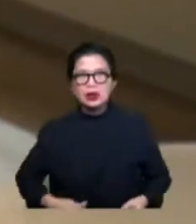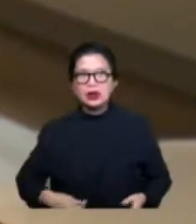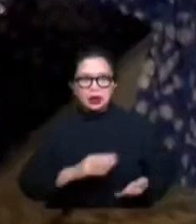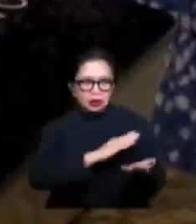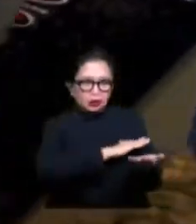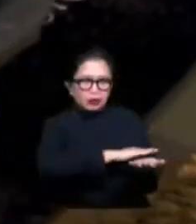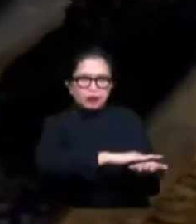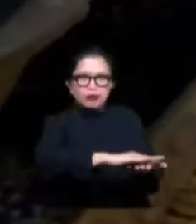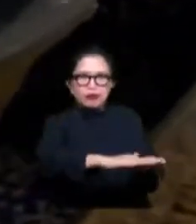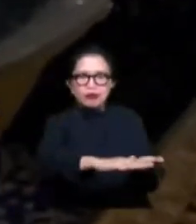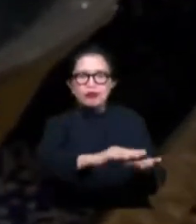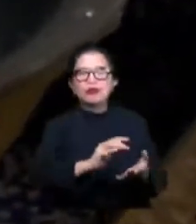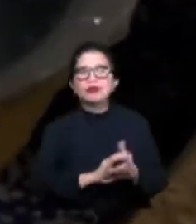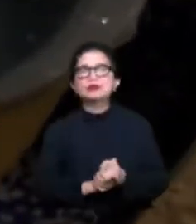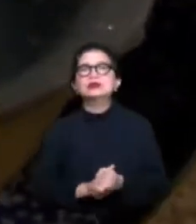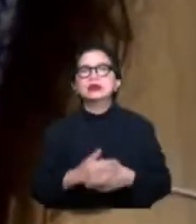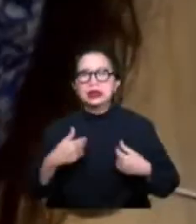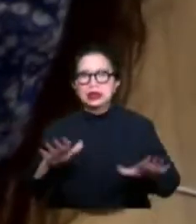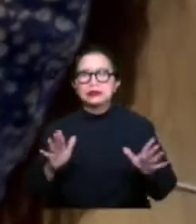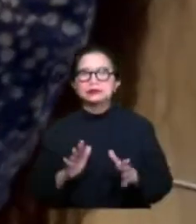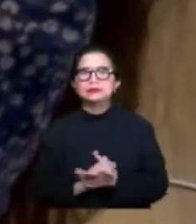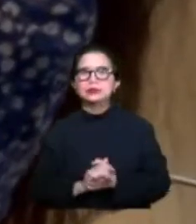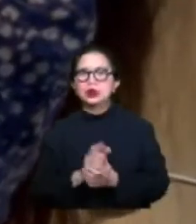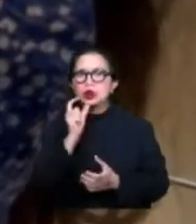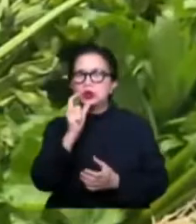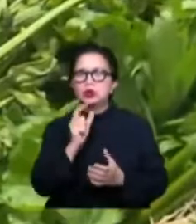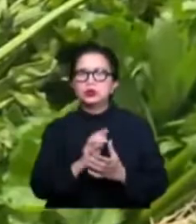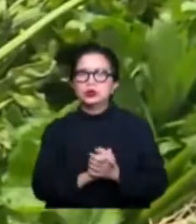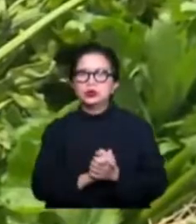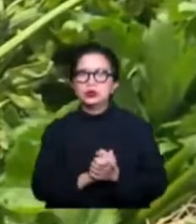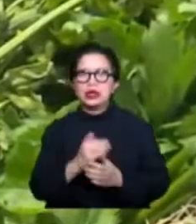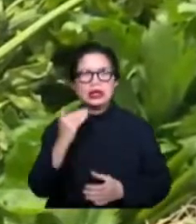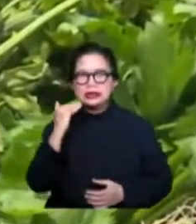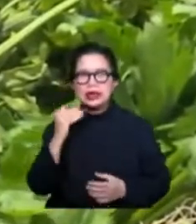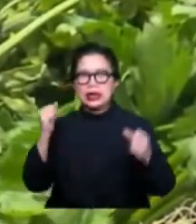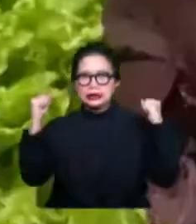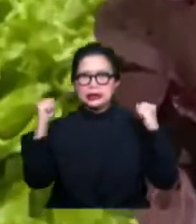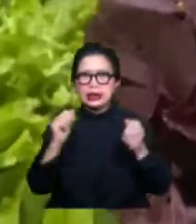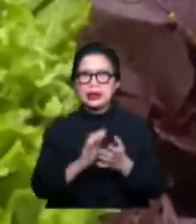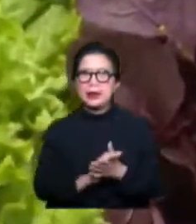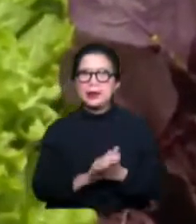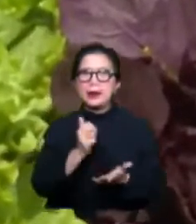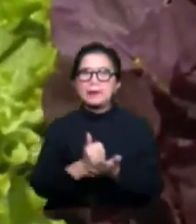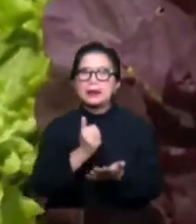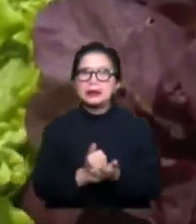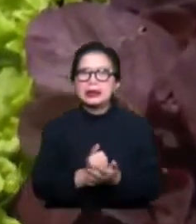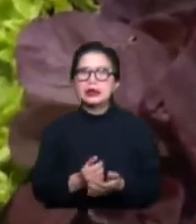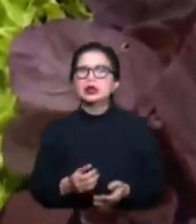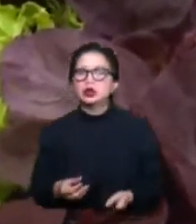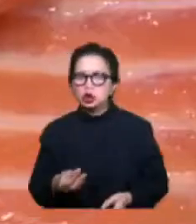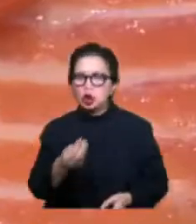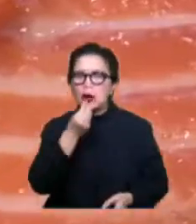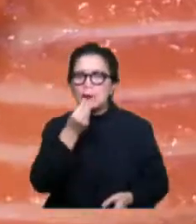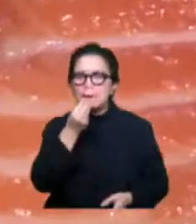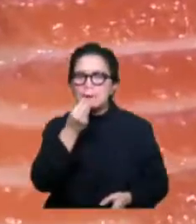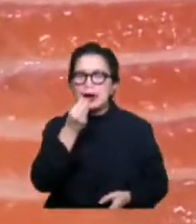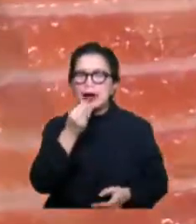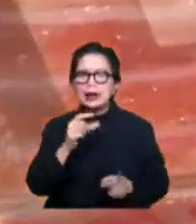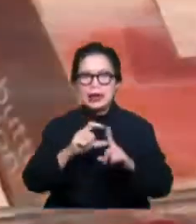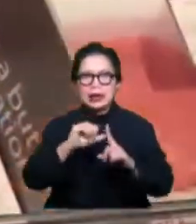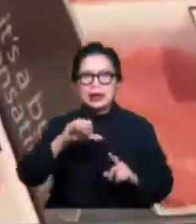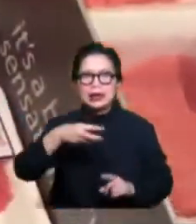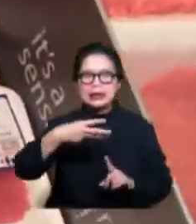To maintain health, balanced diet is also important. It begins with meal planning by considering the nutritional quality